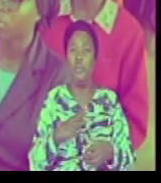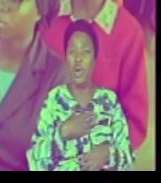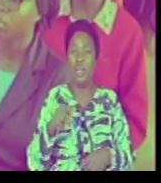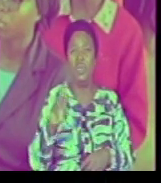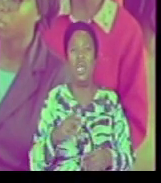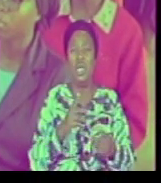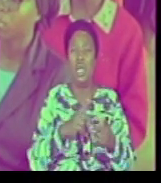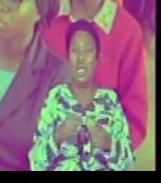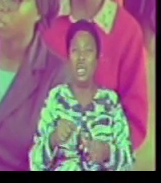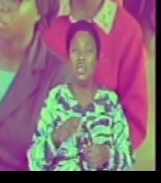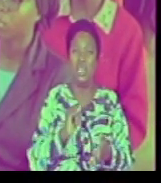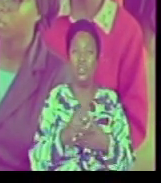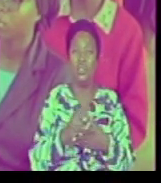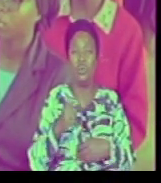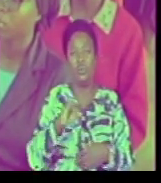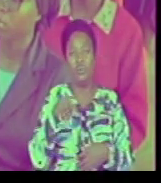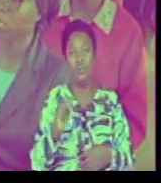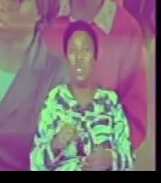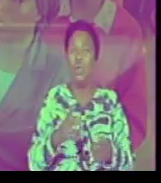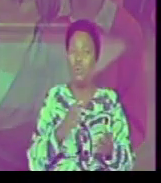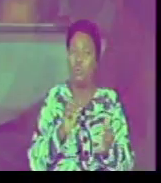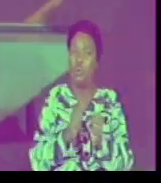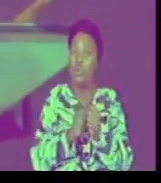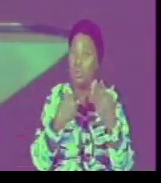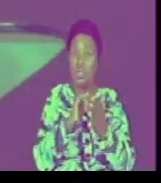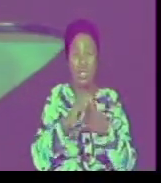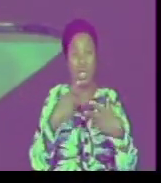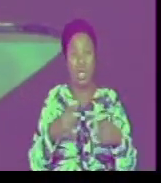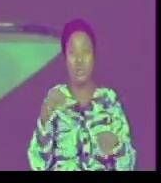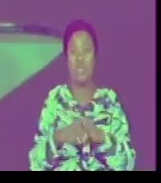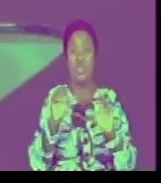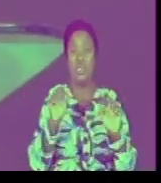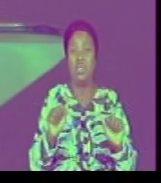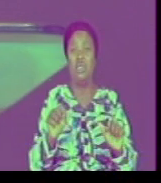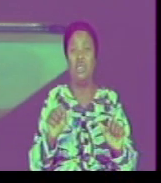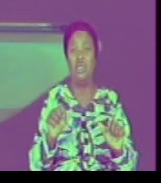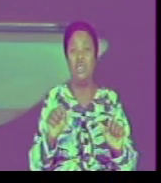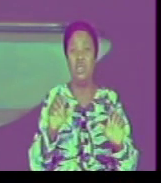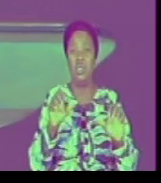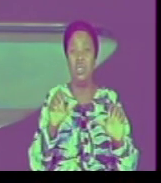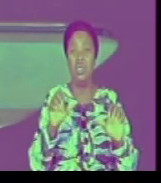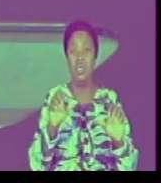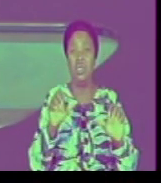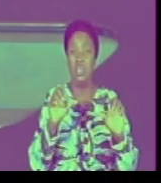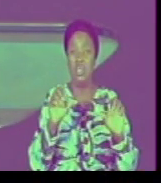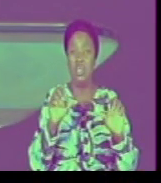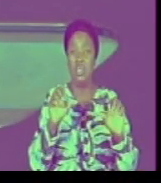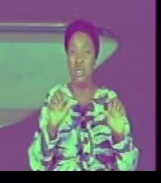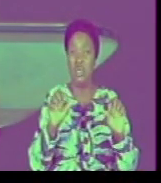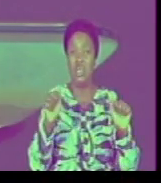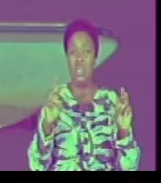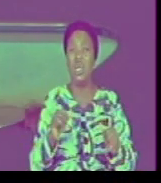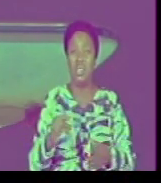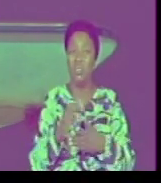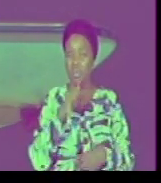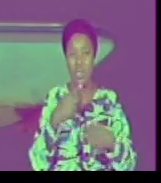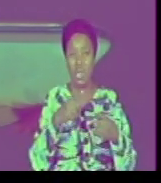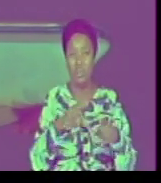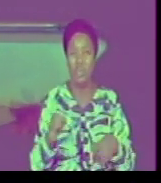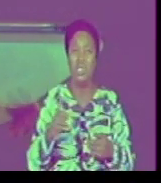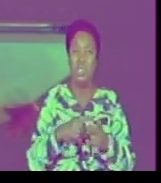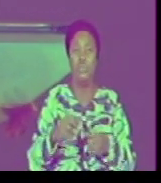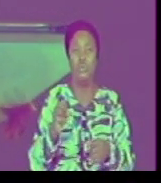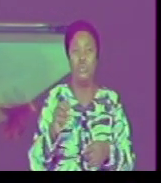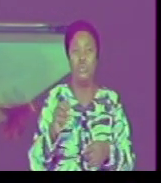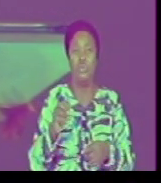had happened in Samaria, there were things that had not happened. And so Philip, think about it today. Do